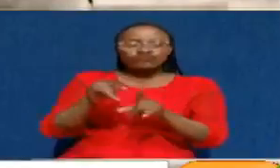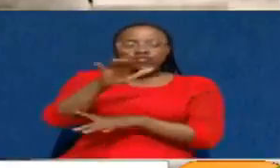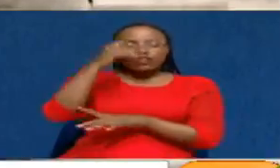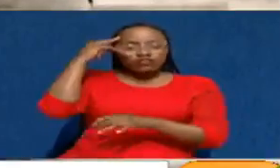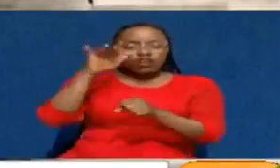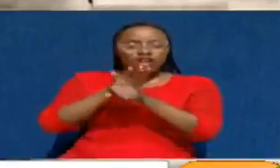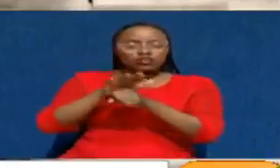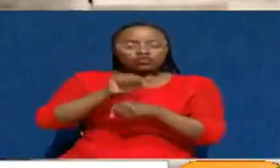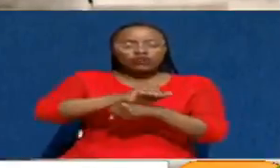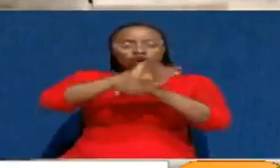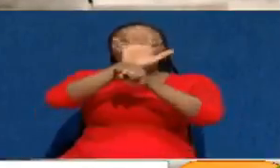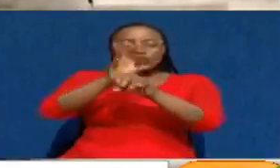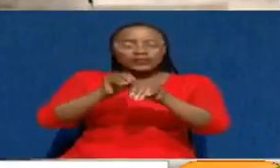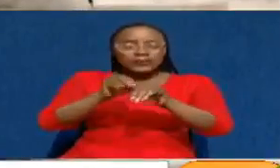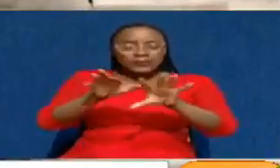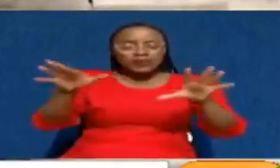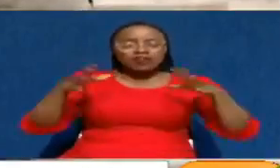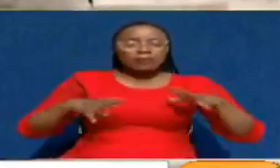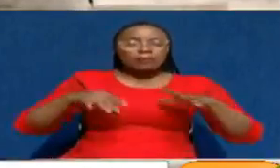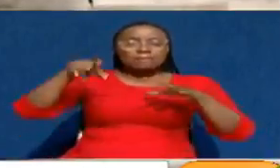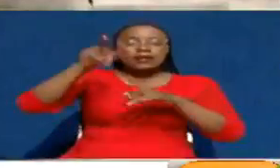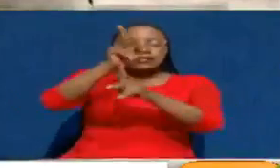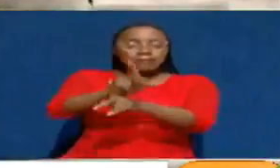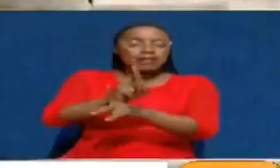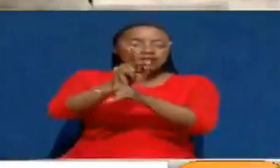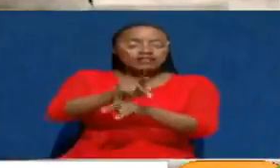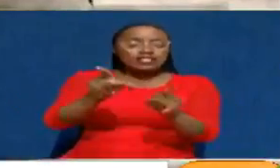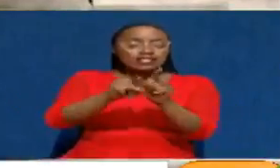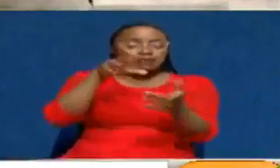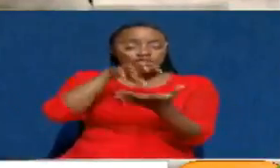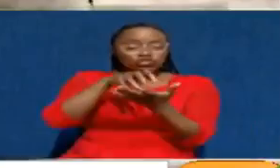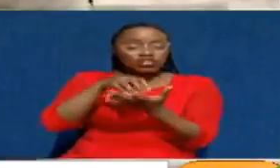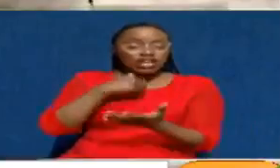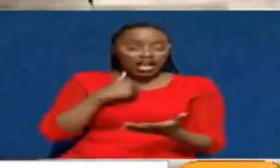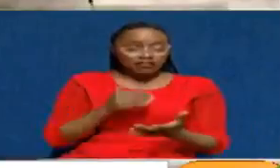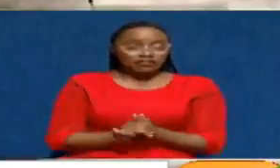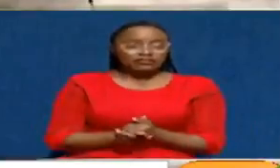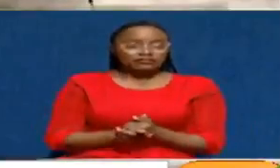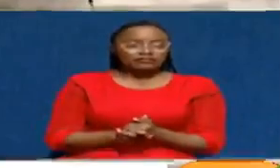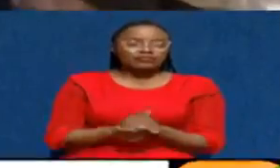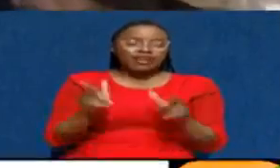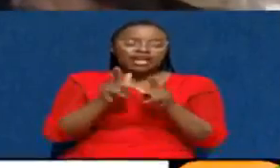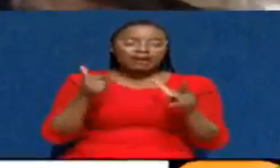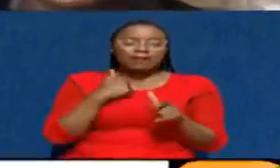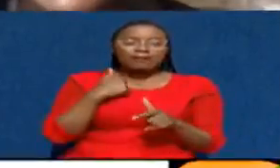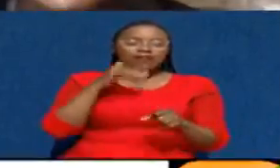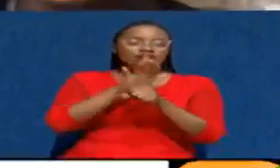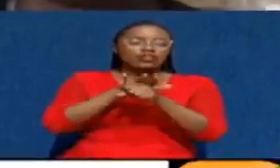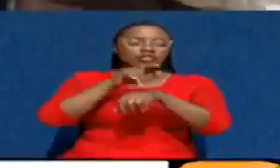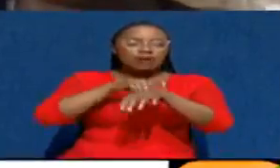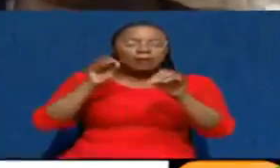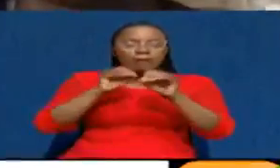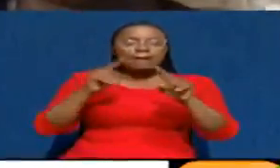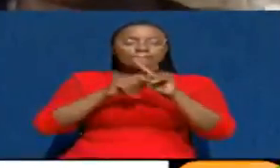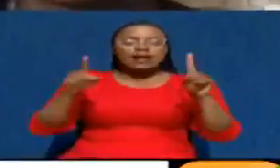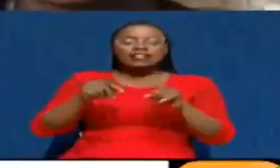lot of COVID spread. And people really have to take caution when in such circumstances. Okay. Dr. allow me to interrupt you. I don't have too much time and I do need